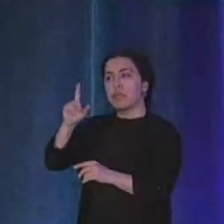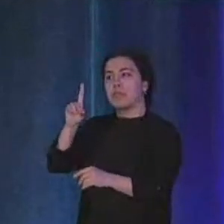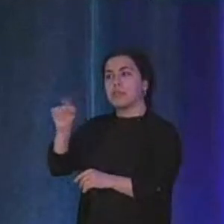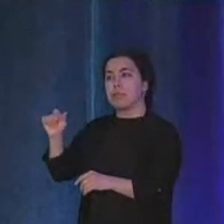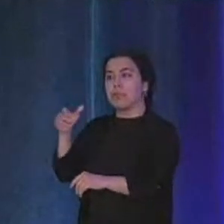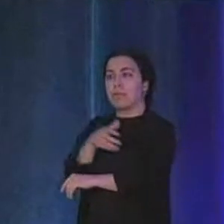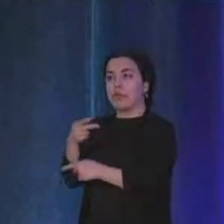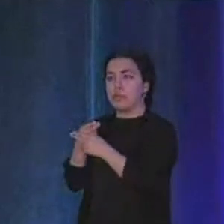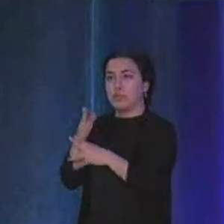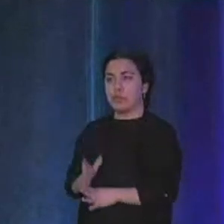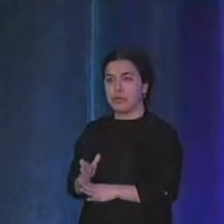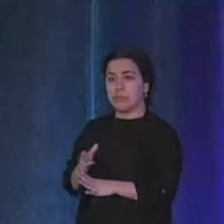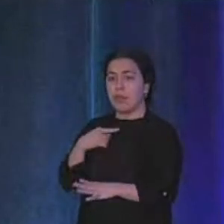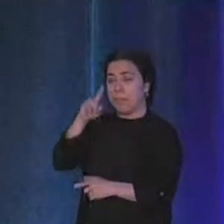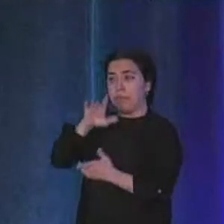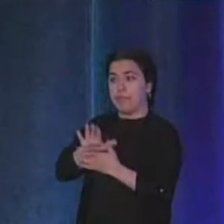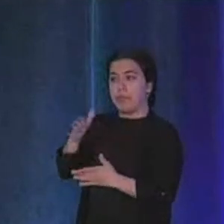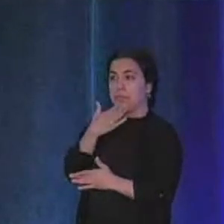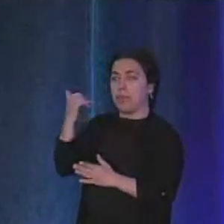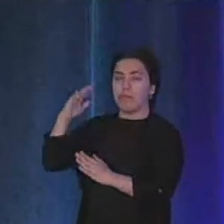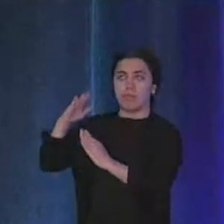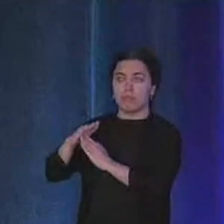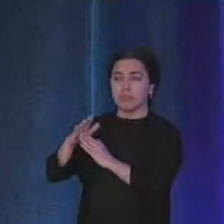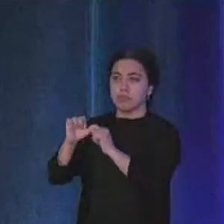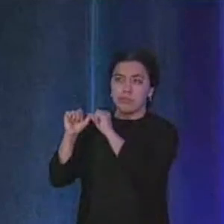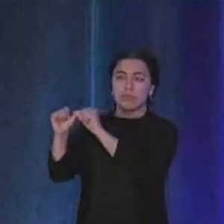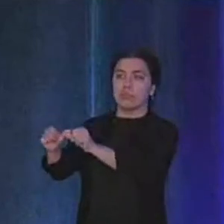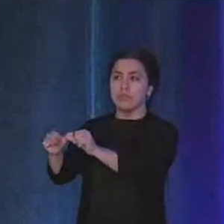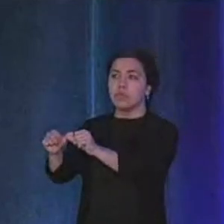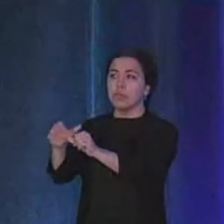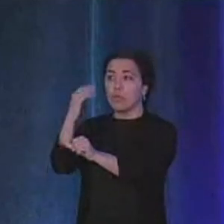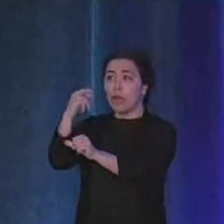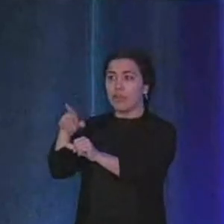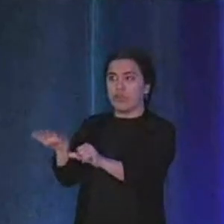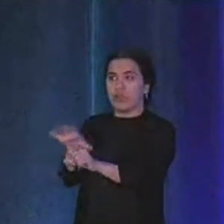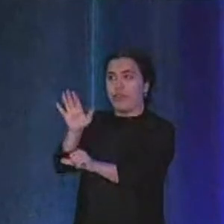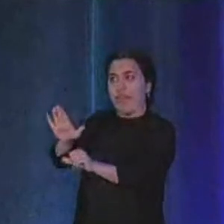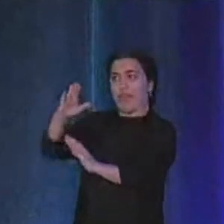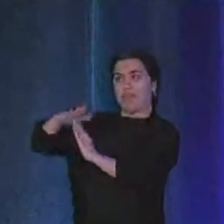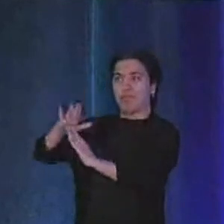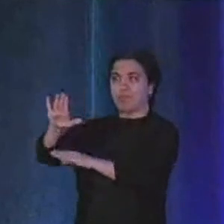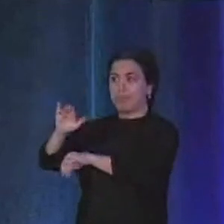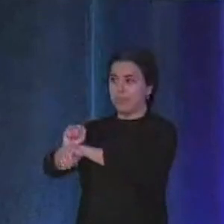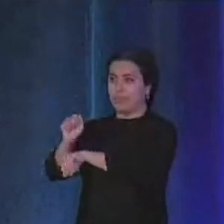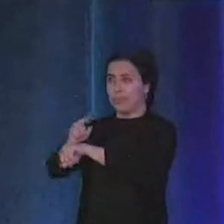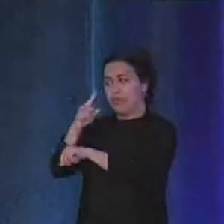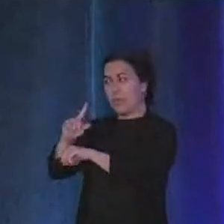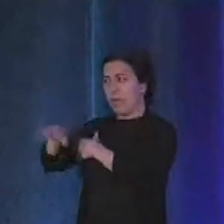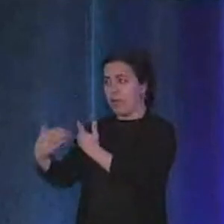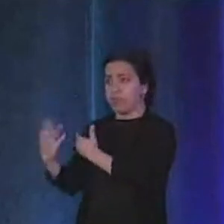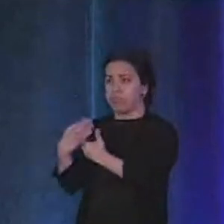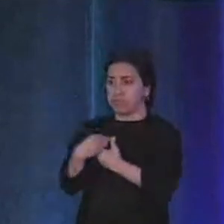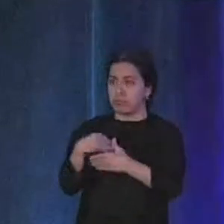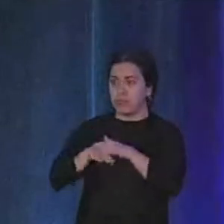users. And I think they're best in breed and have staying power because they're doing that. Discord is the first